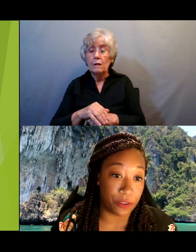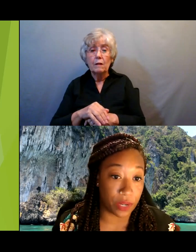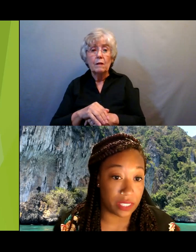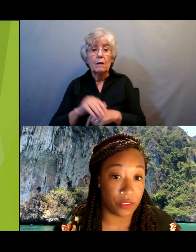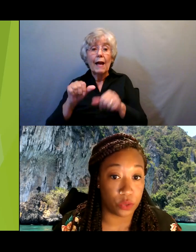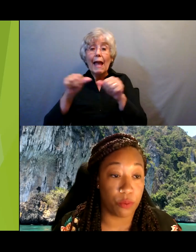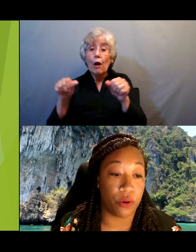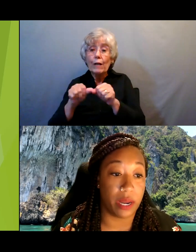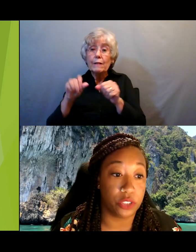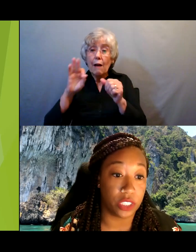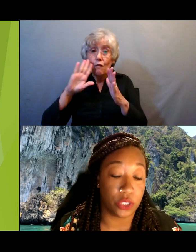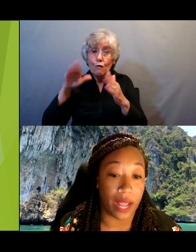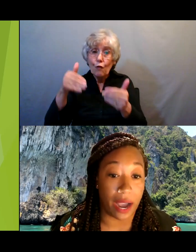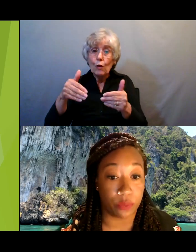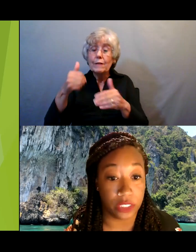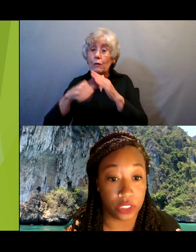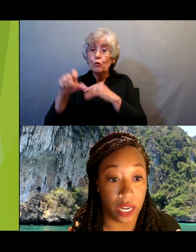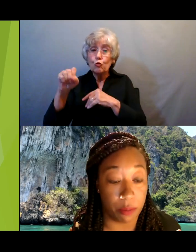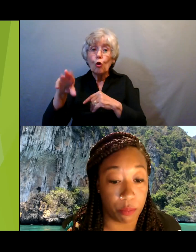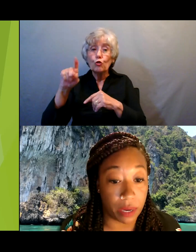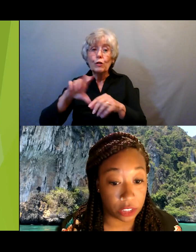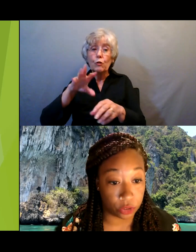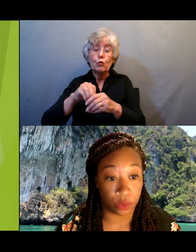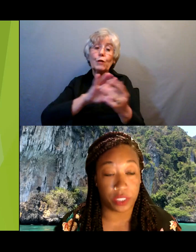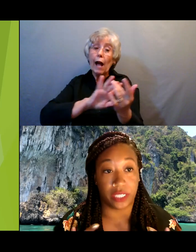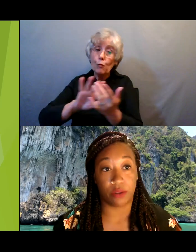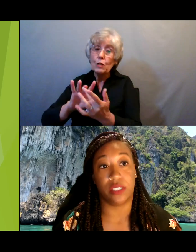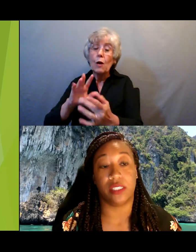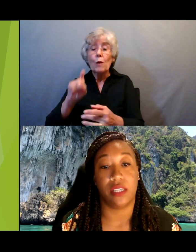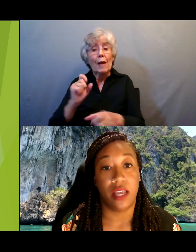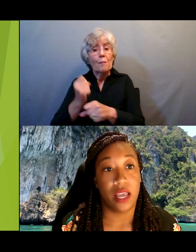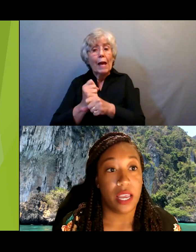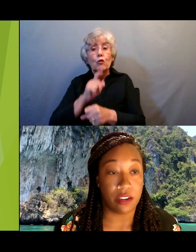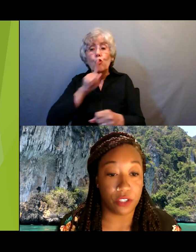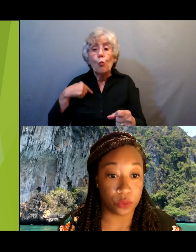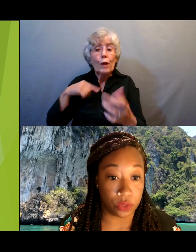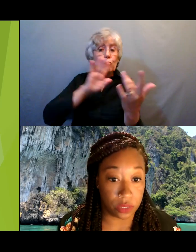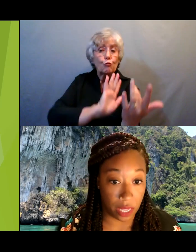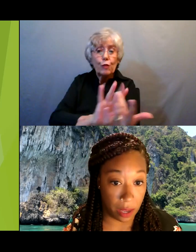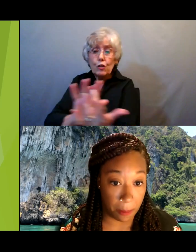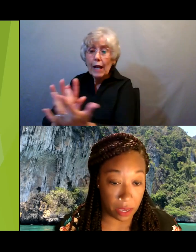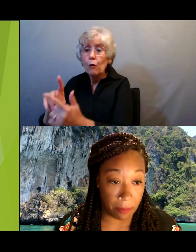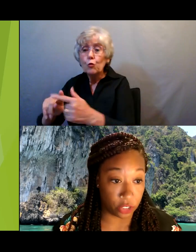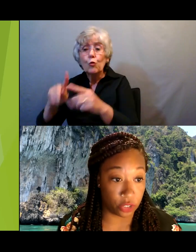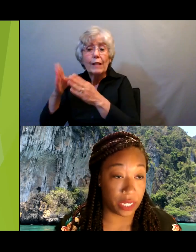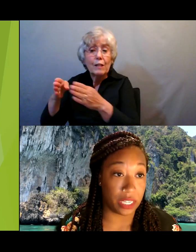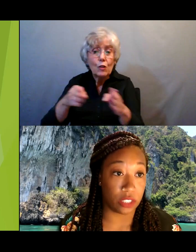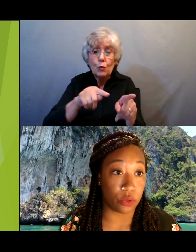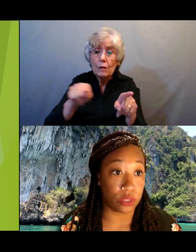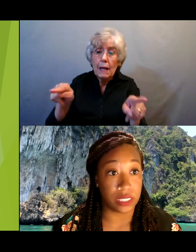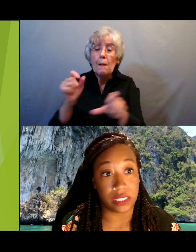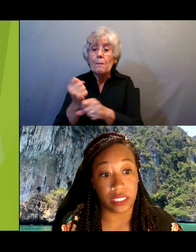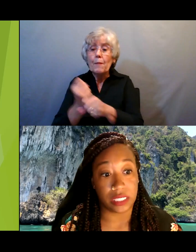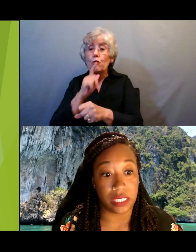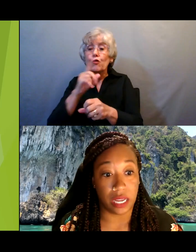Areas of focus under the SOAR program should include outreach, making sure we're reaching out to these individuals, making sure they're getting